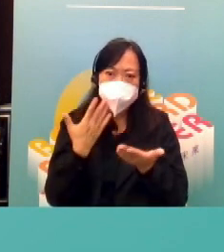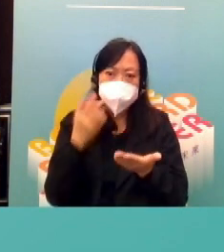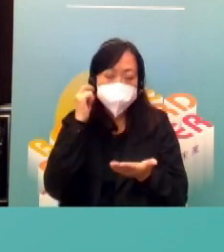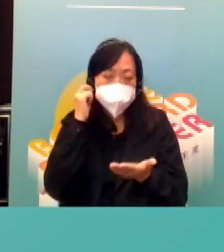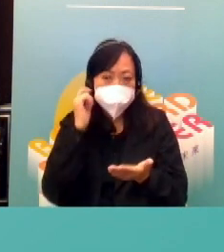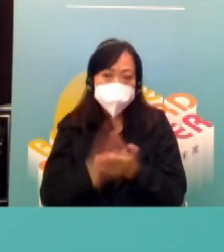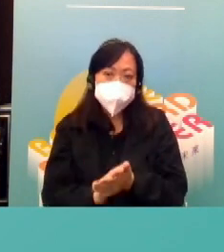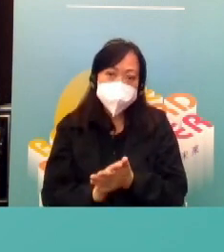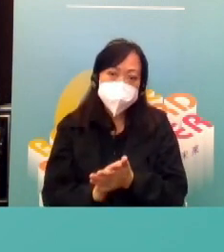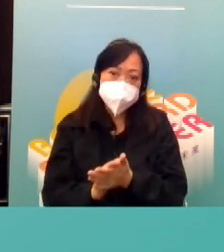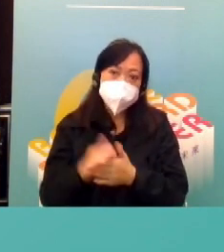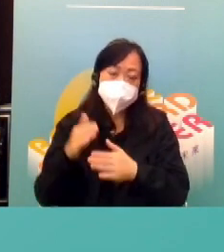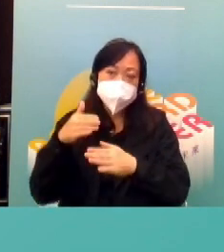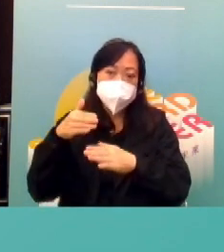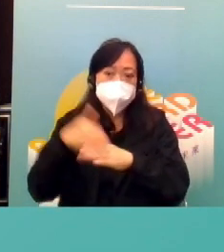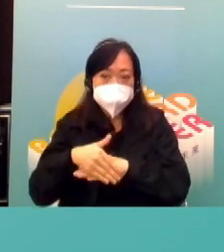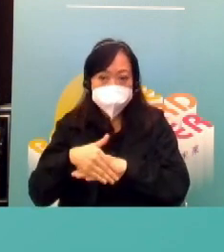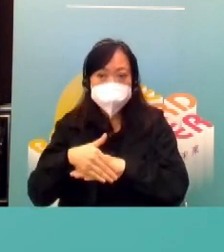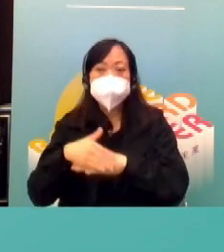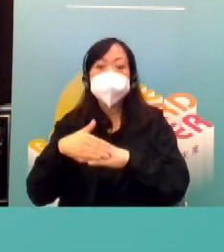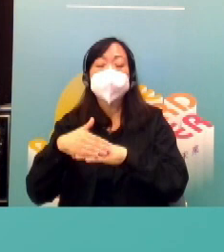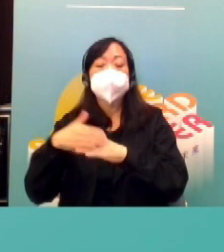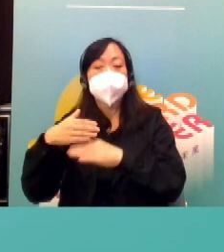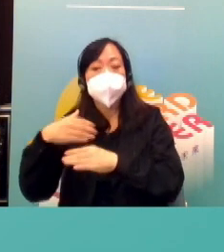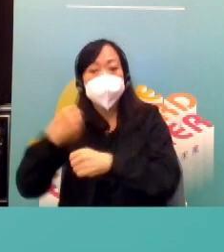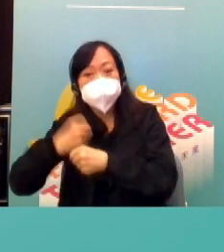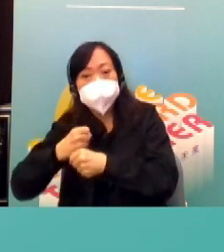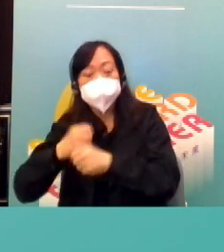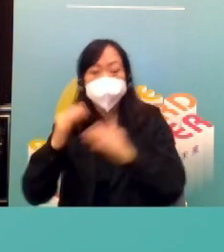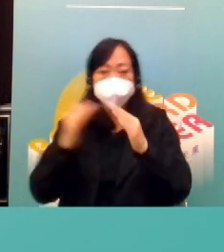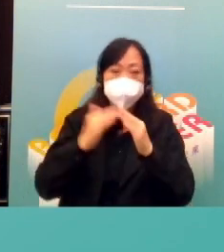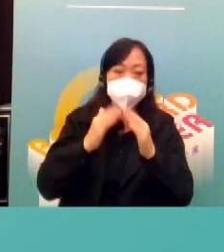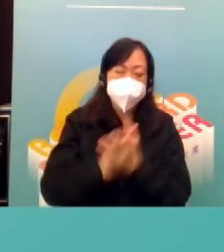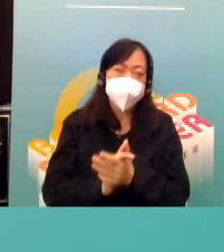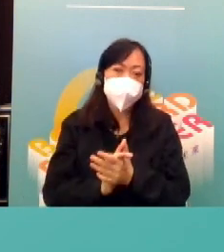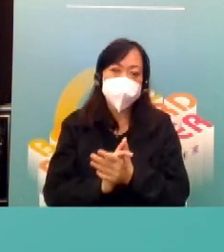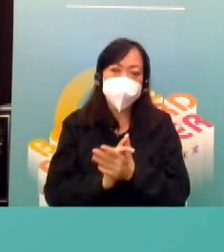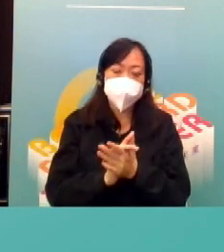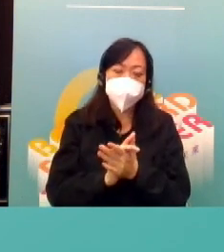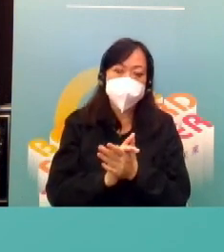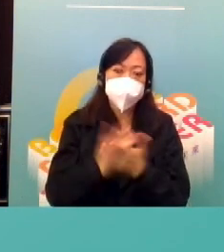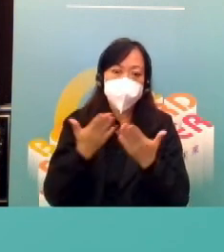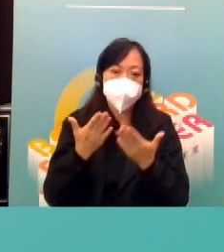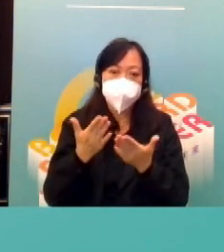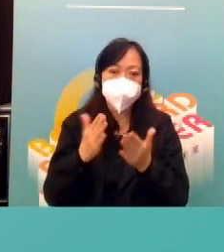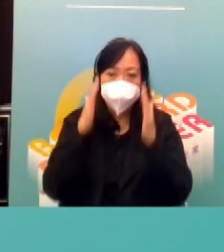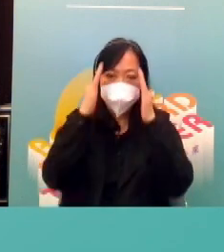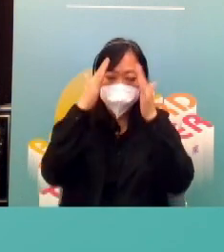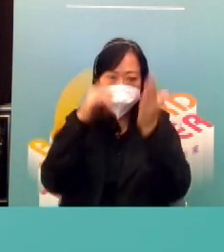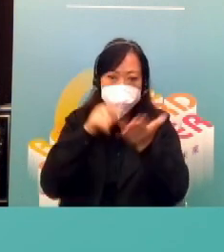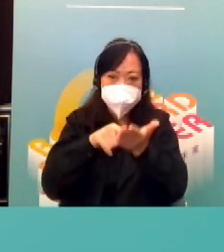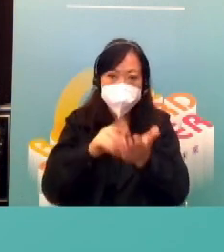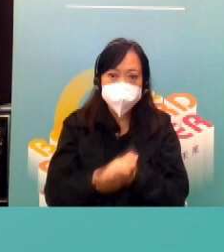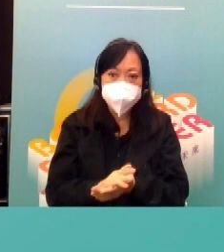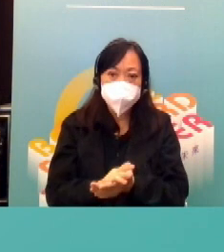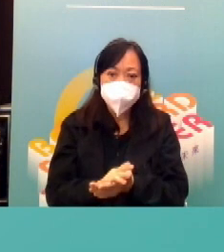work in encouraging countries to really focus more and put specific initiatives in place to promote